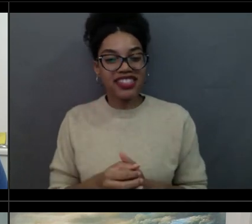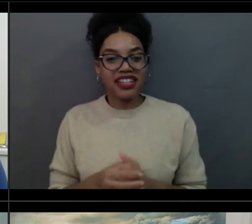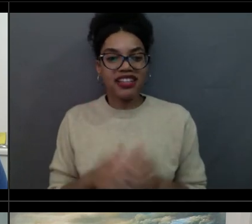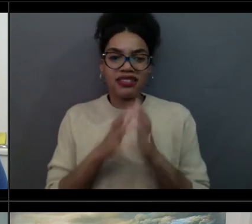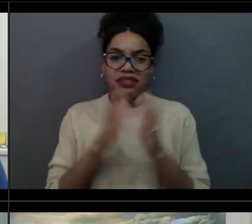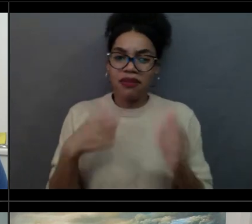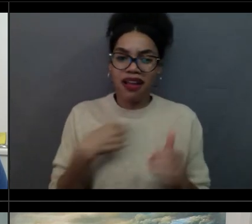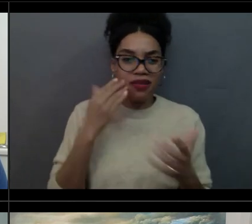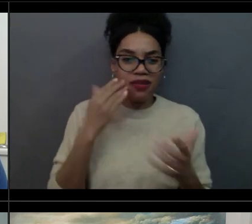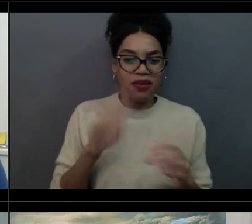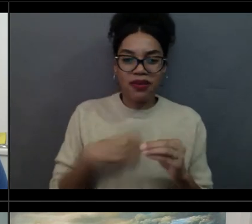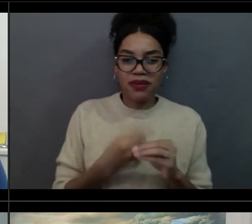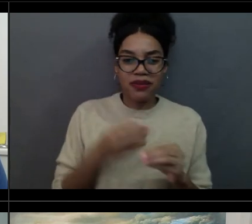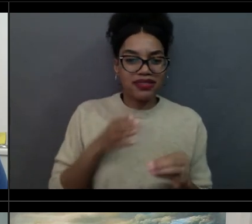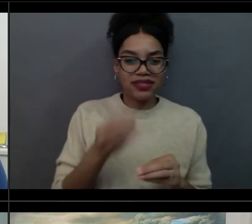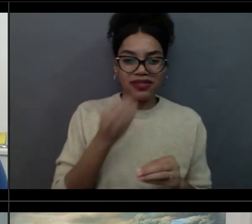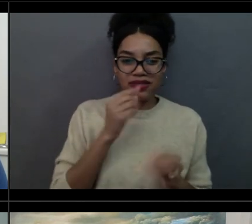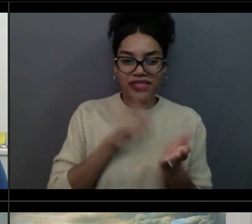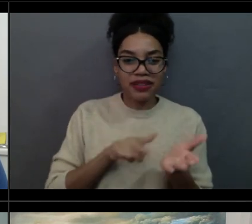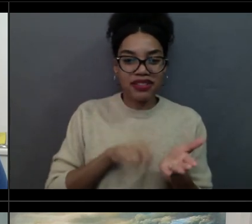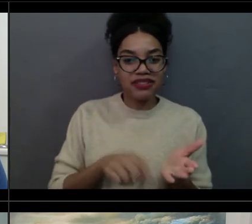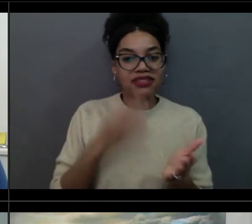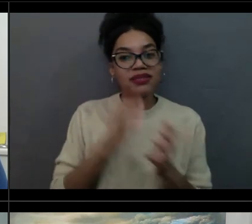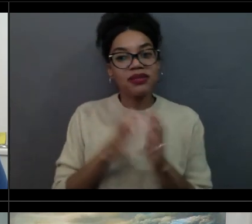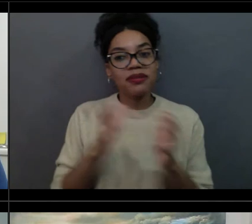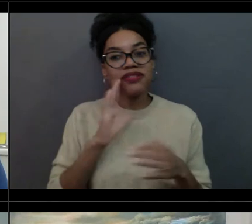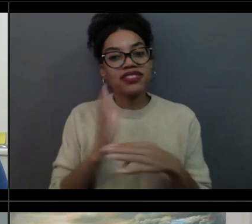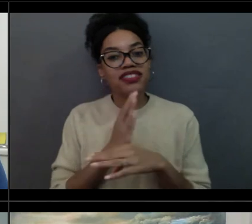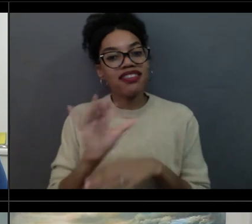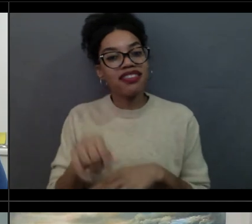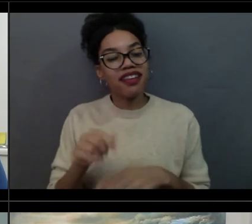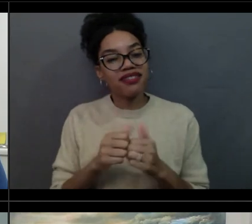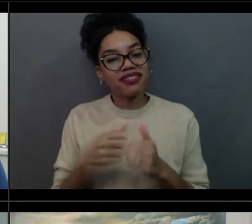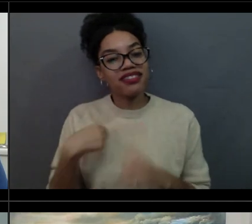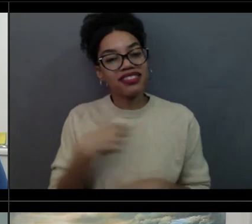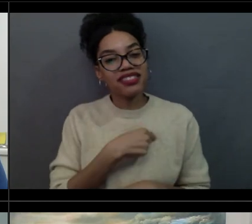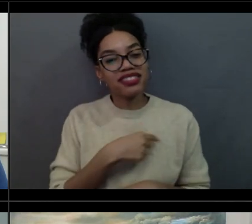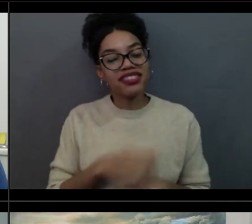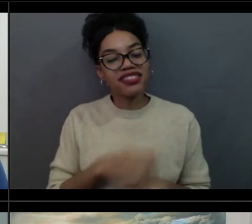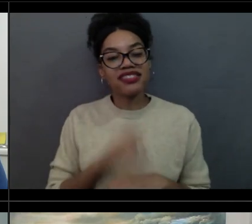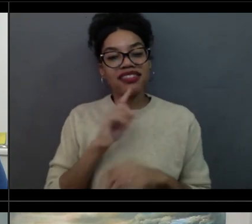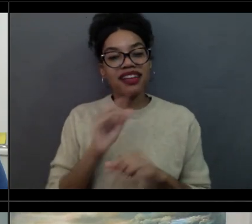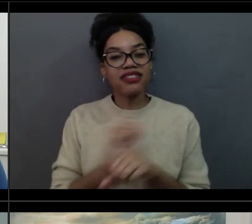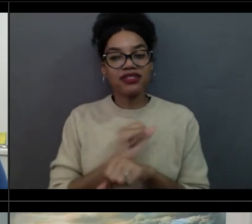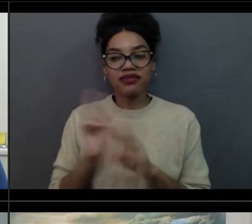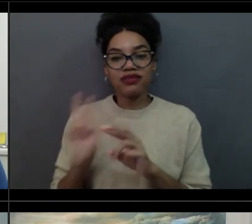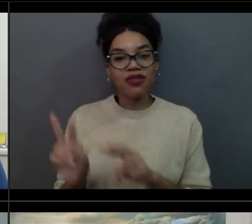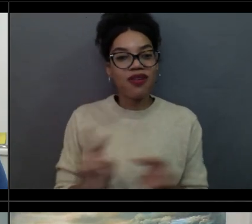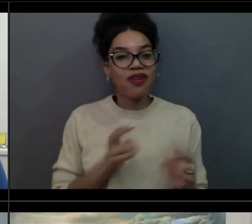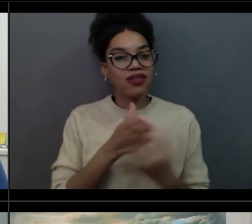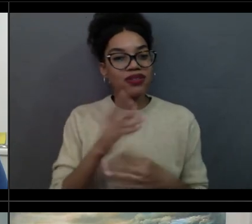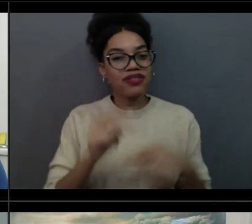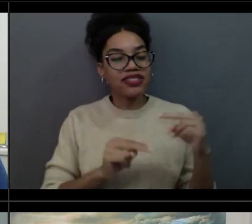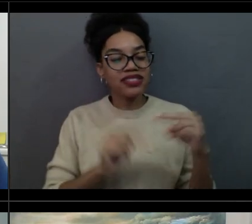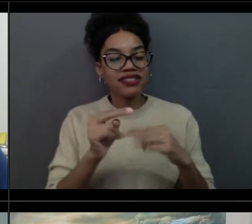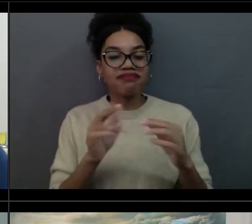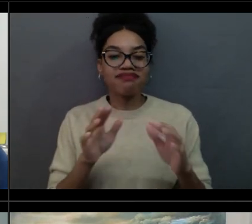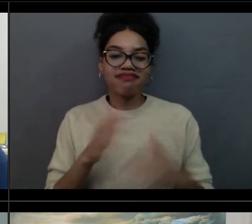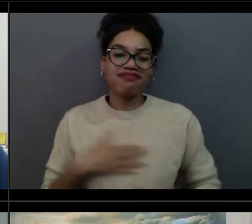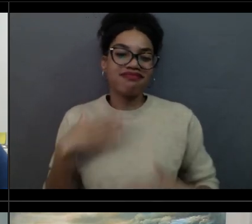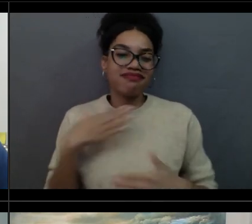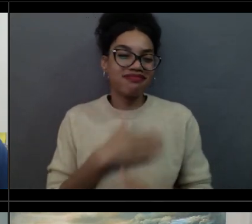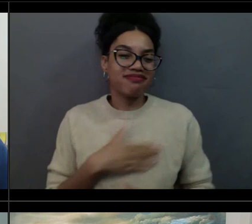about seafood inspection. So thanks so much for sharing your expertise and taking us through your facilities. We really, really enjoyed